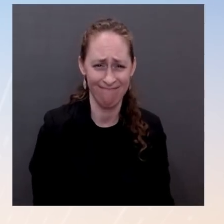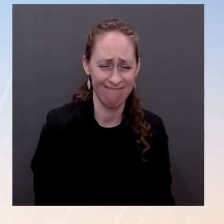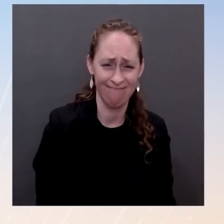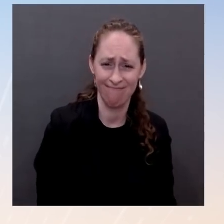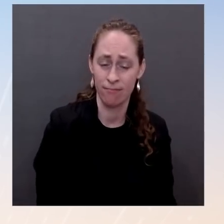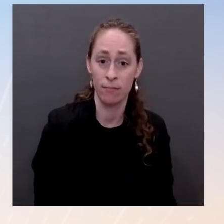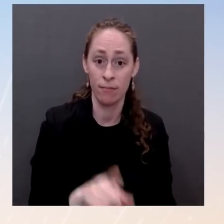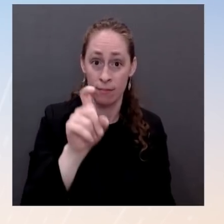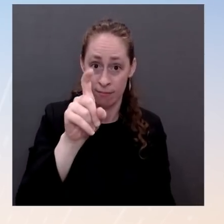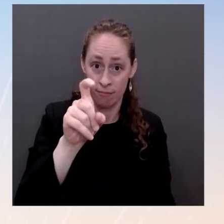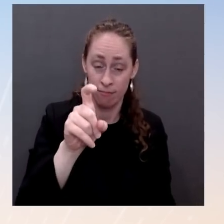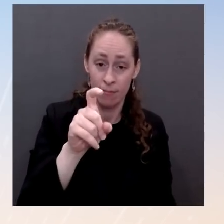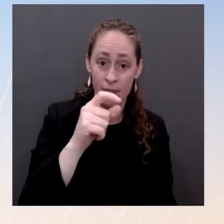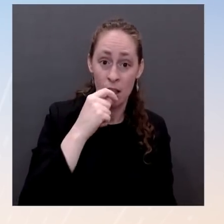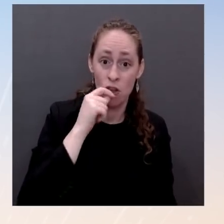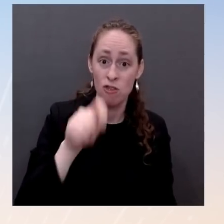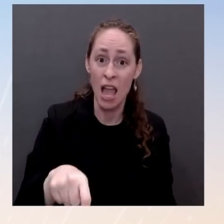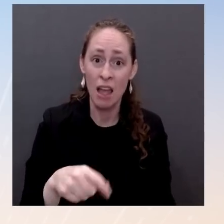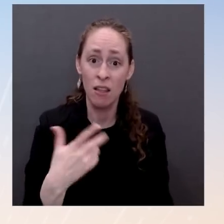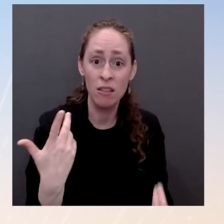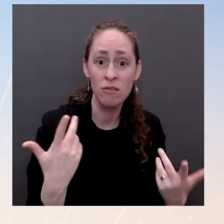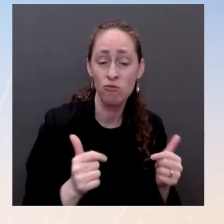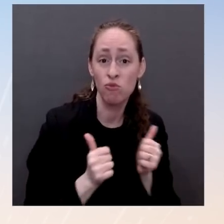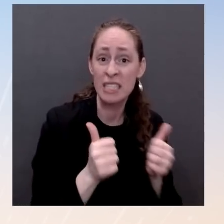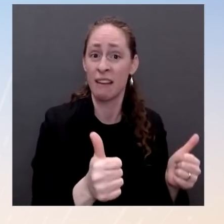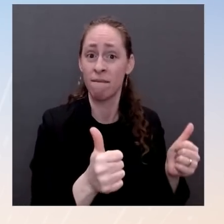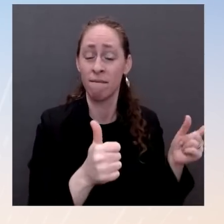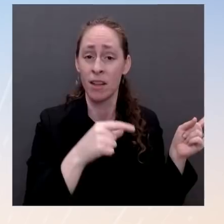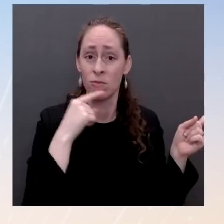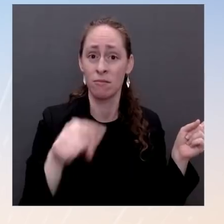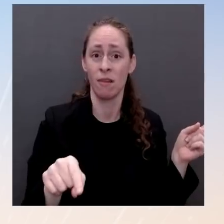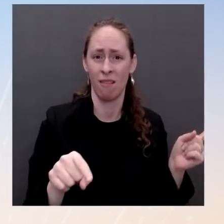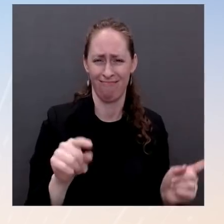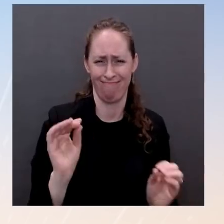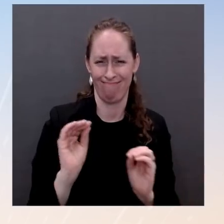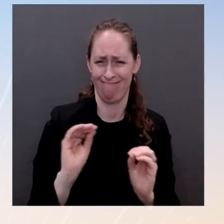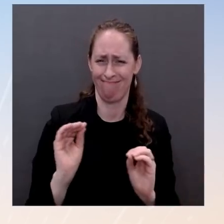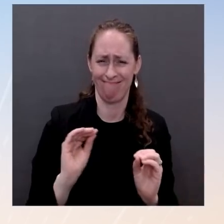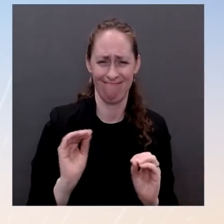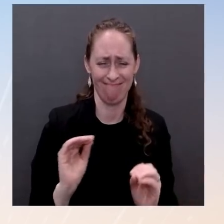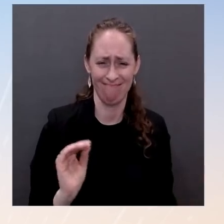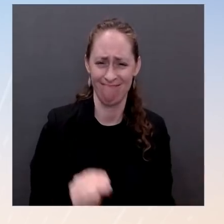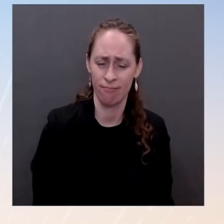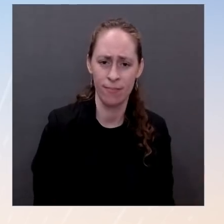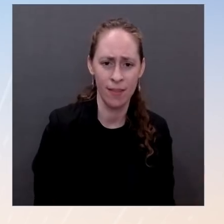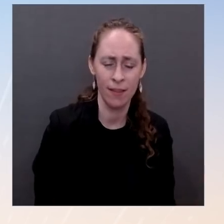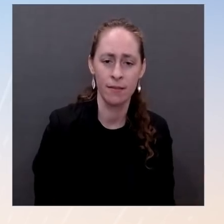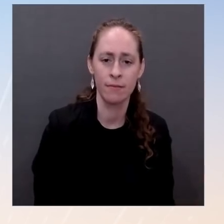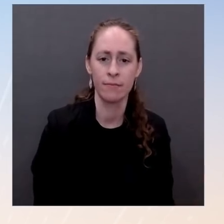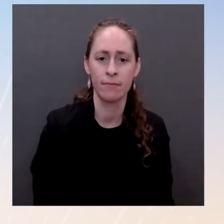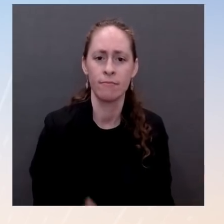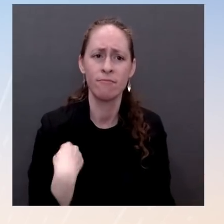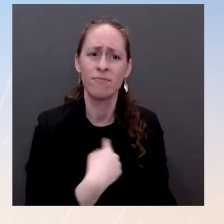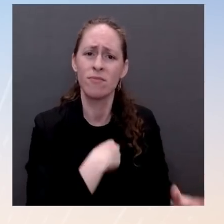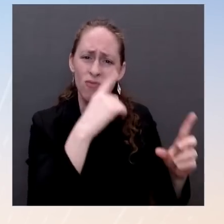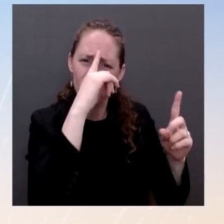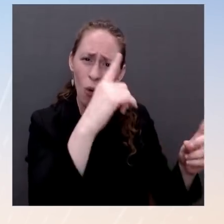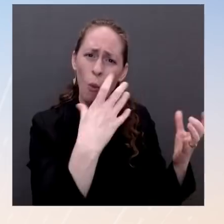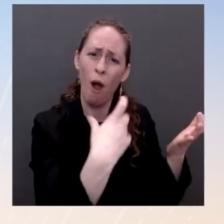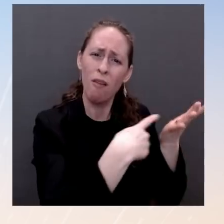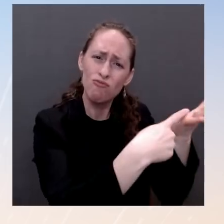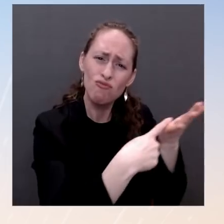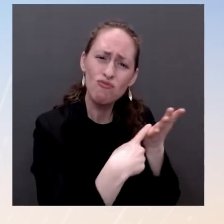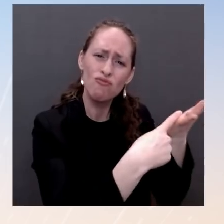leave a forum for de-escalation for and prevent a war. And so for to us, the door to diplomacy should always be